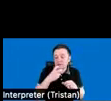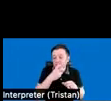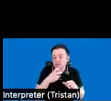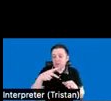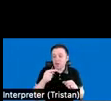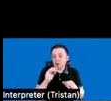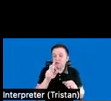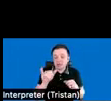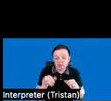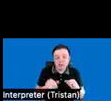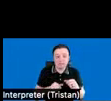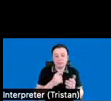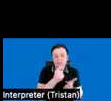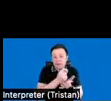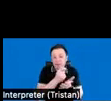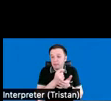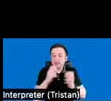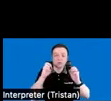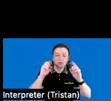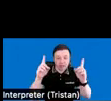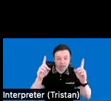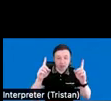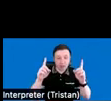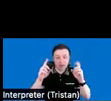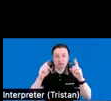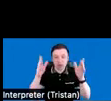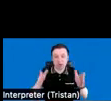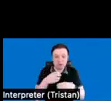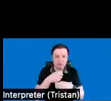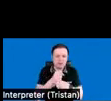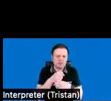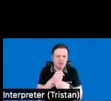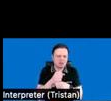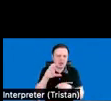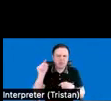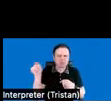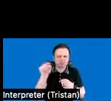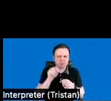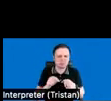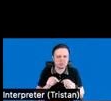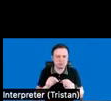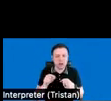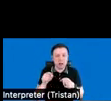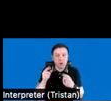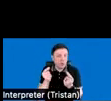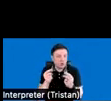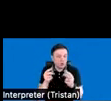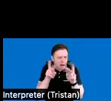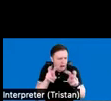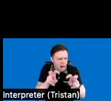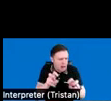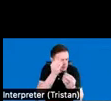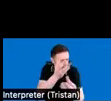communication disorder assistants, educators, and manufacturers. And to analyze data, we are using reflexive